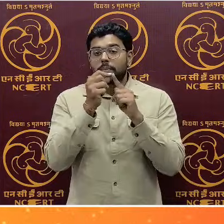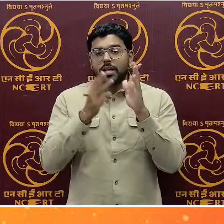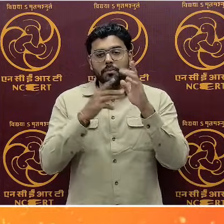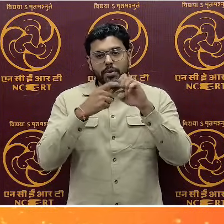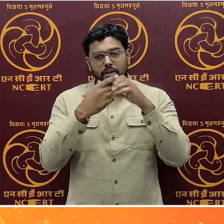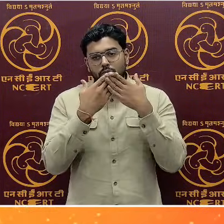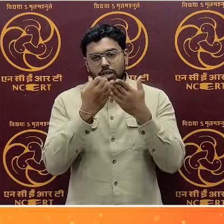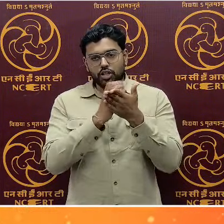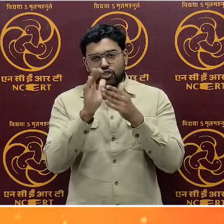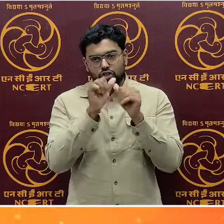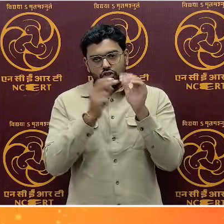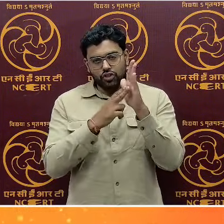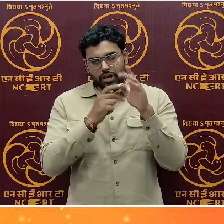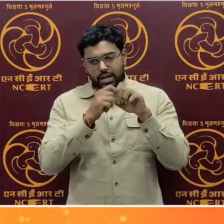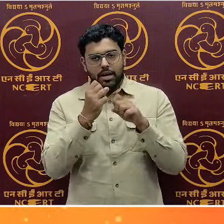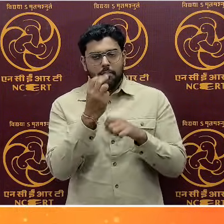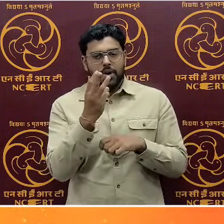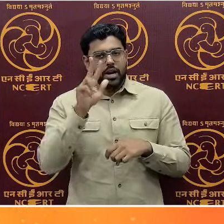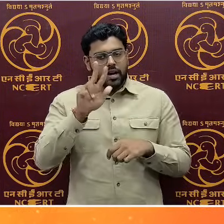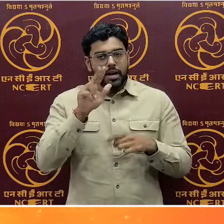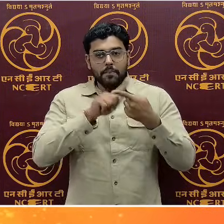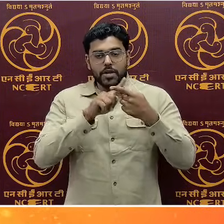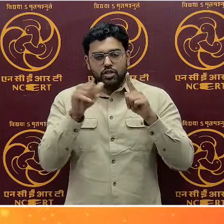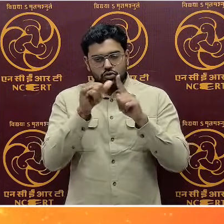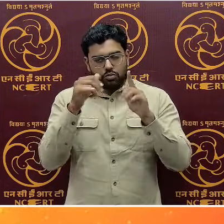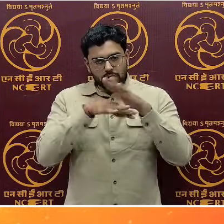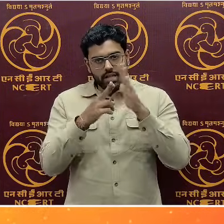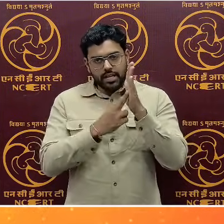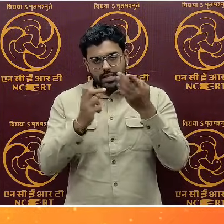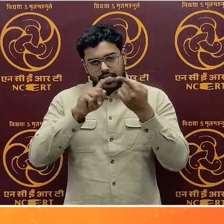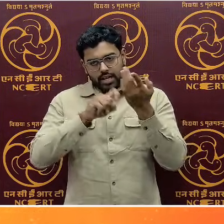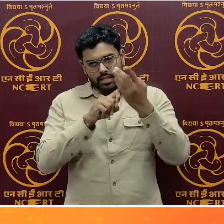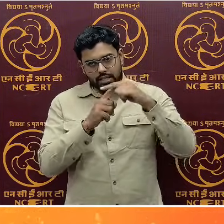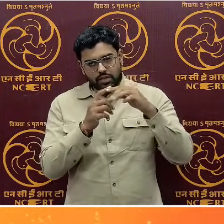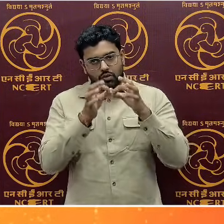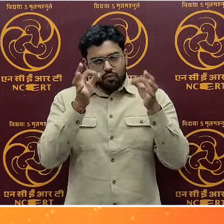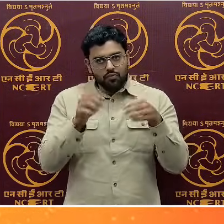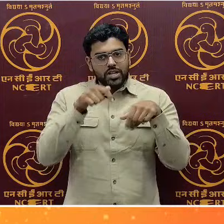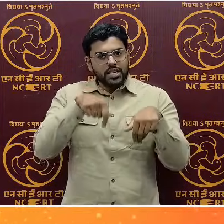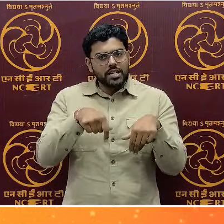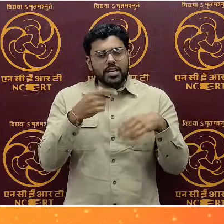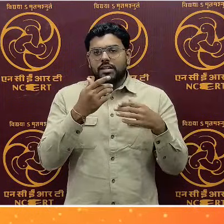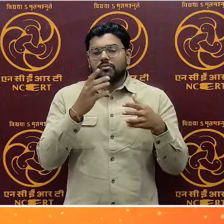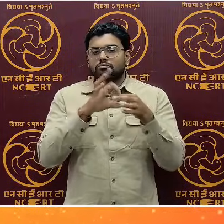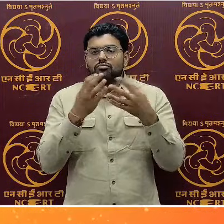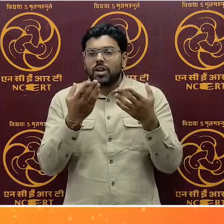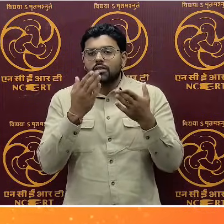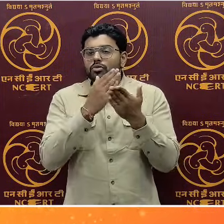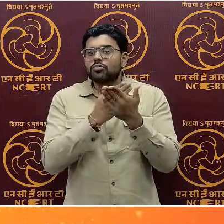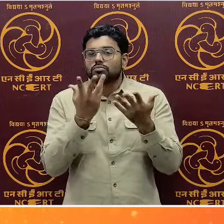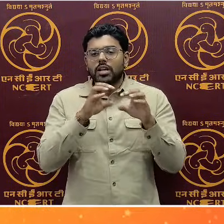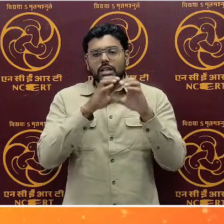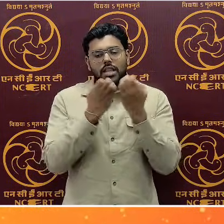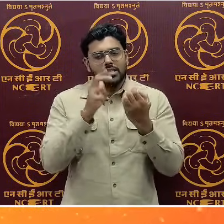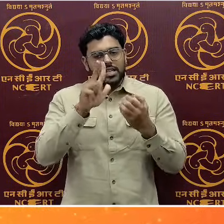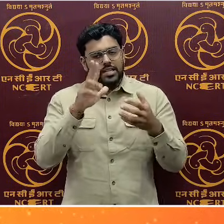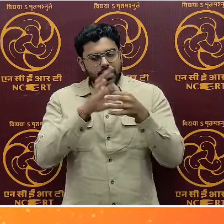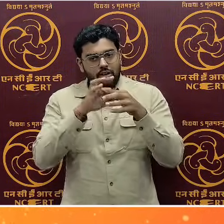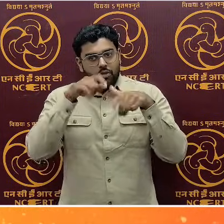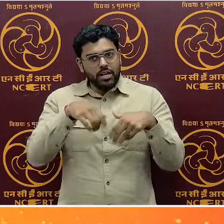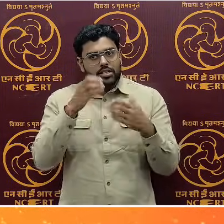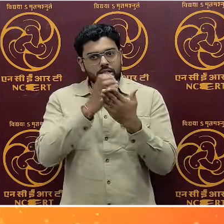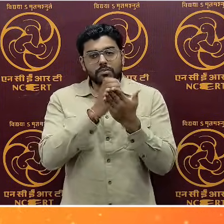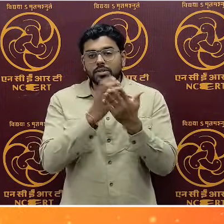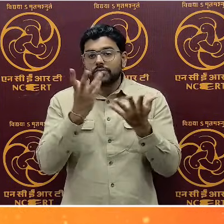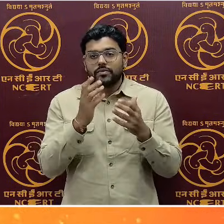8 and also on our YouTube handle NCERT Official. This session is meant for the students of class 8 and the subject that we are taking